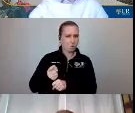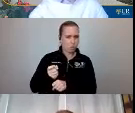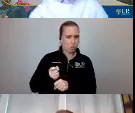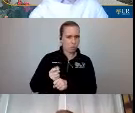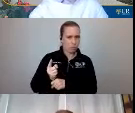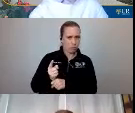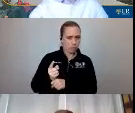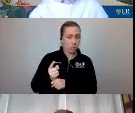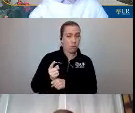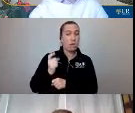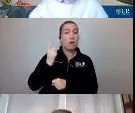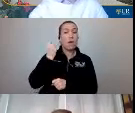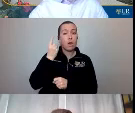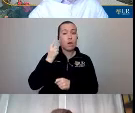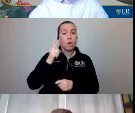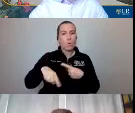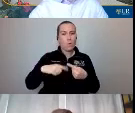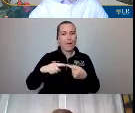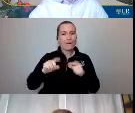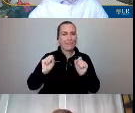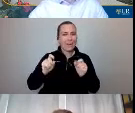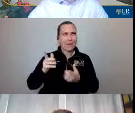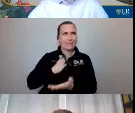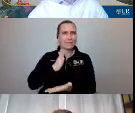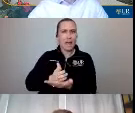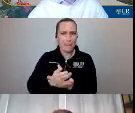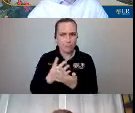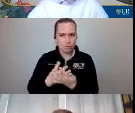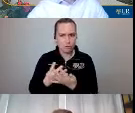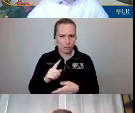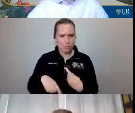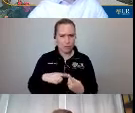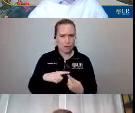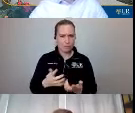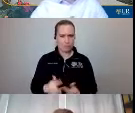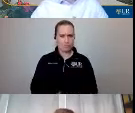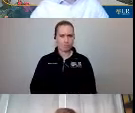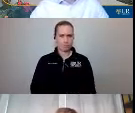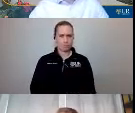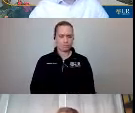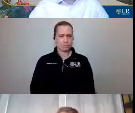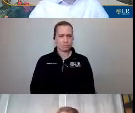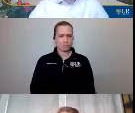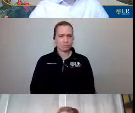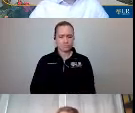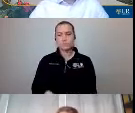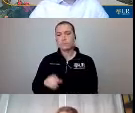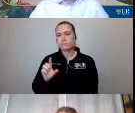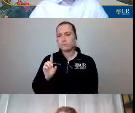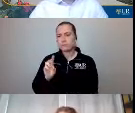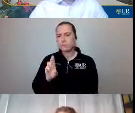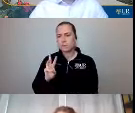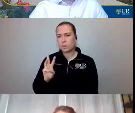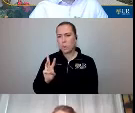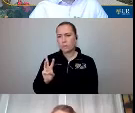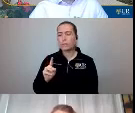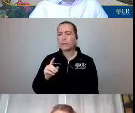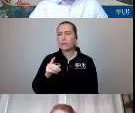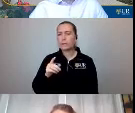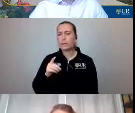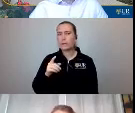someone actually stop the screening process? Yeah, so as long as you remain an